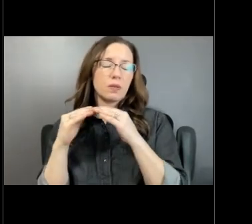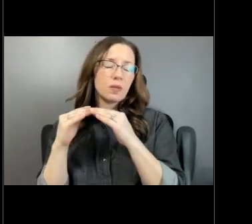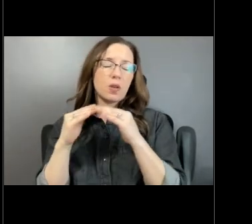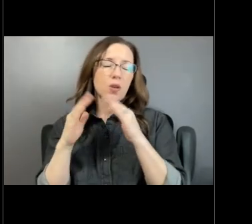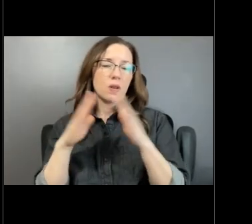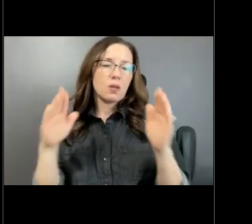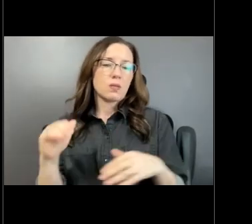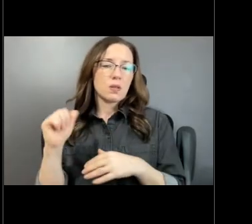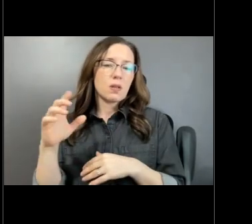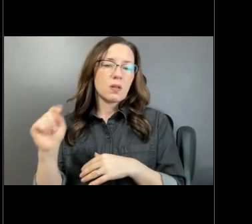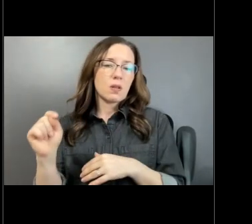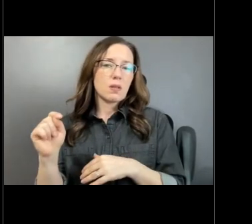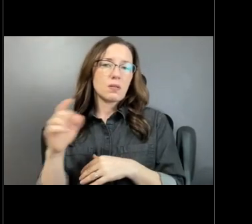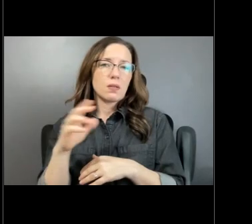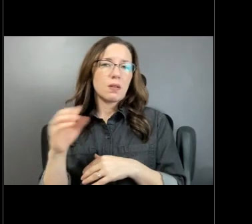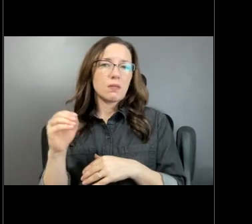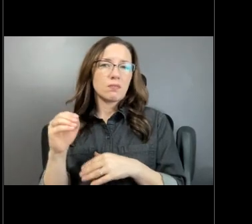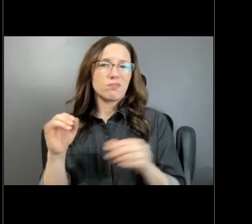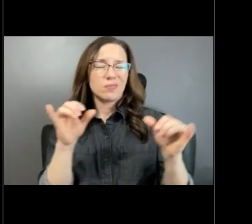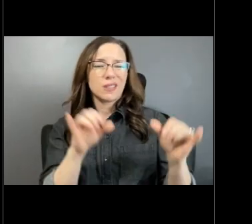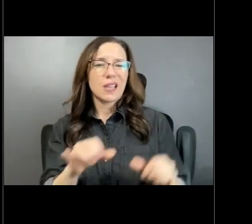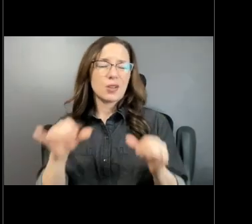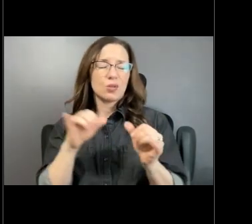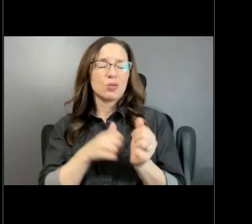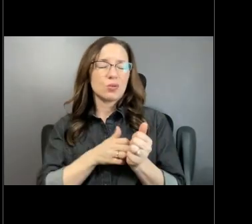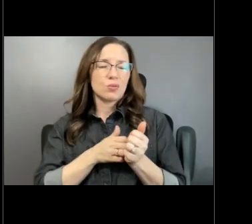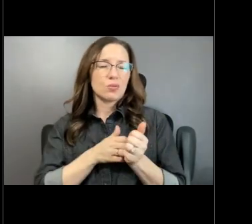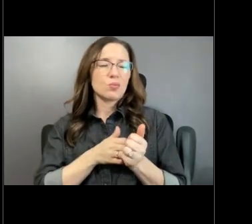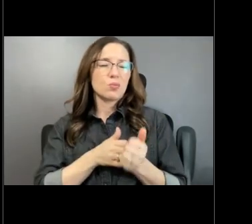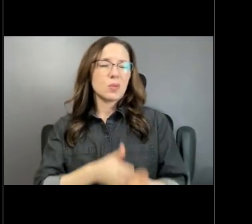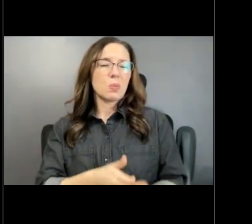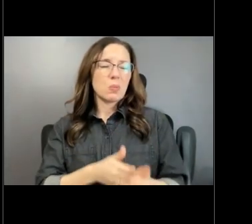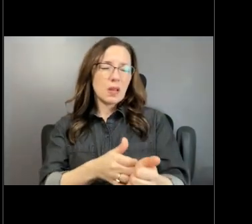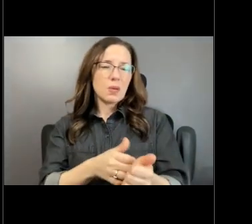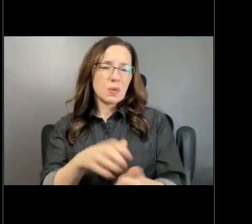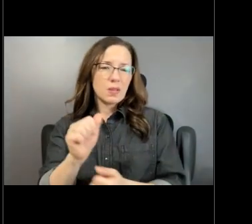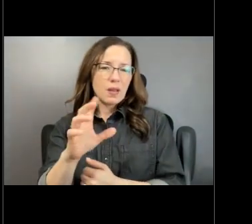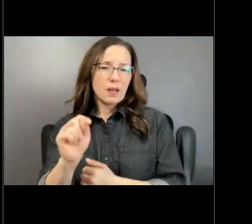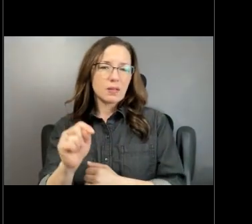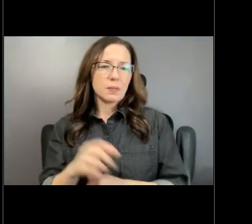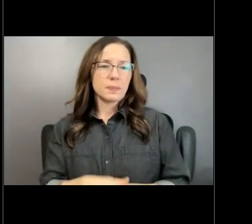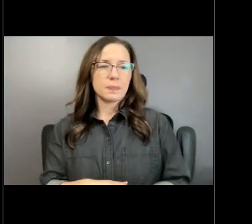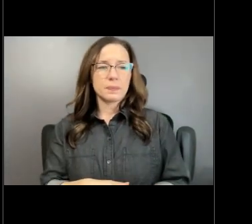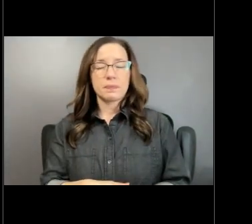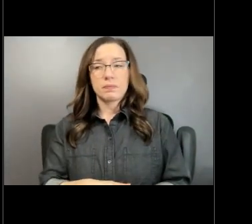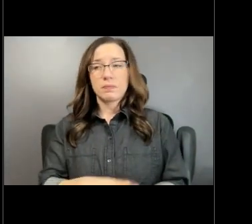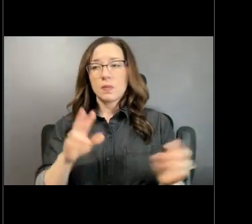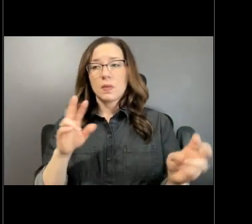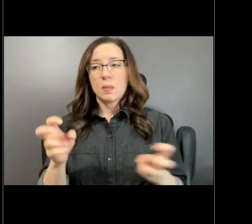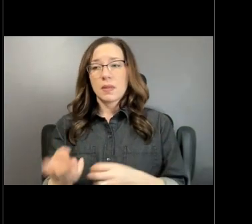and the standards used to comply with the Act. Topic 2,